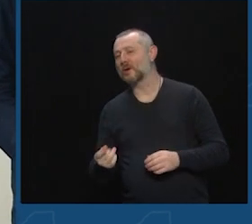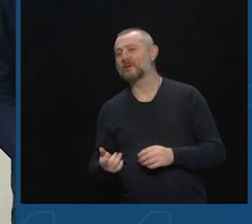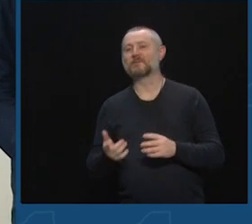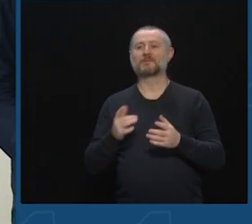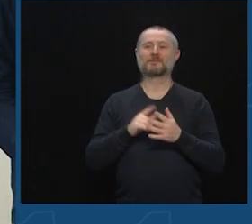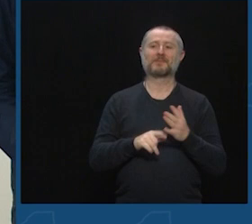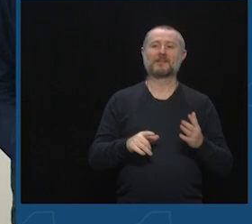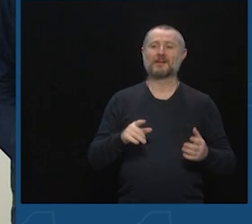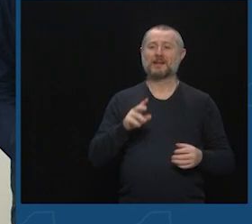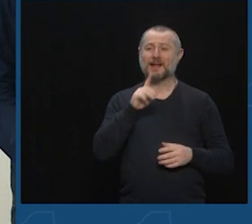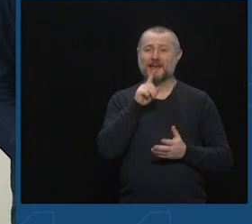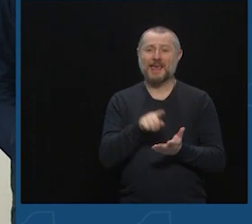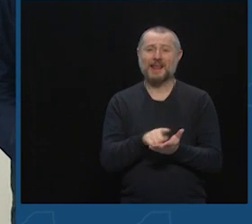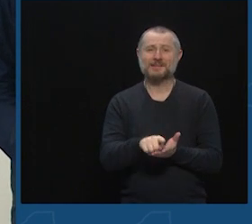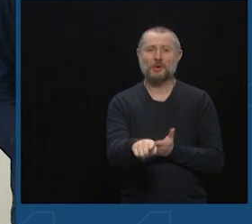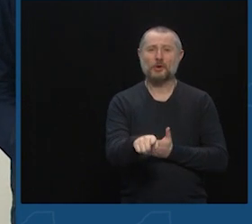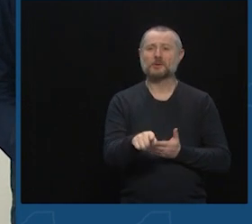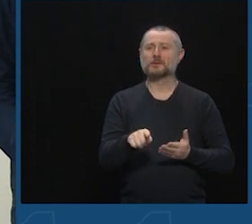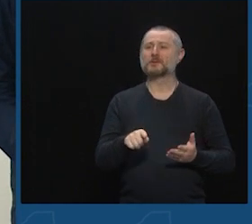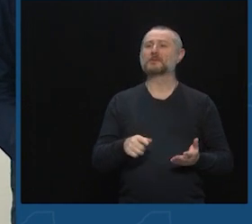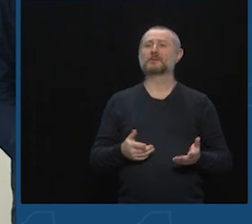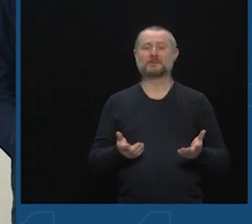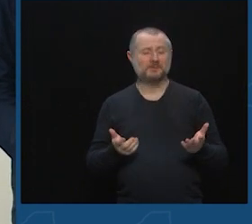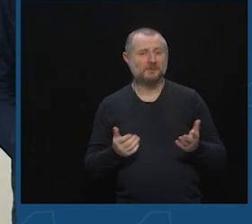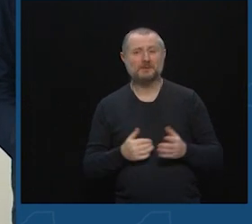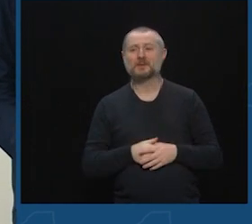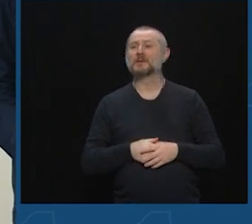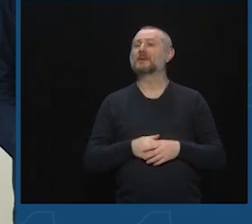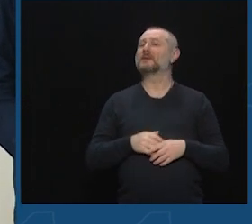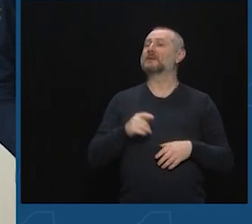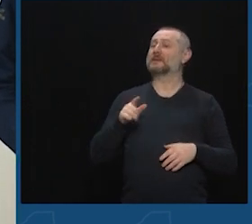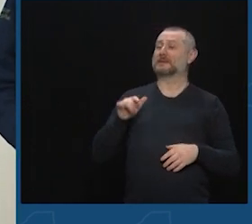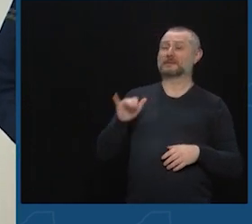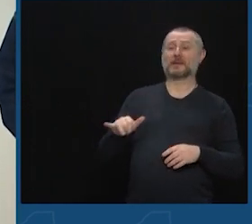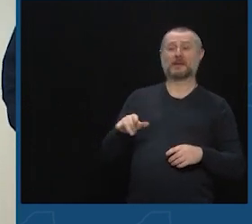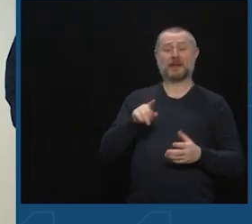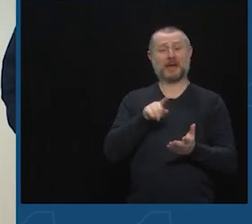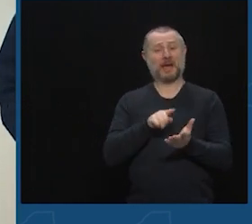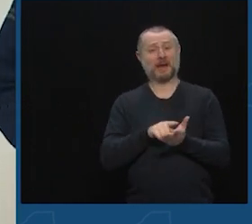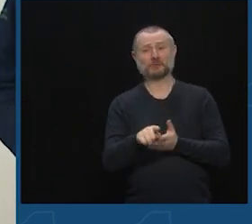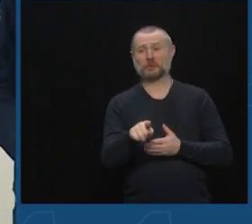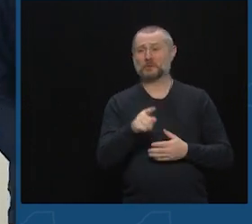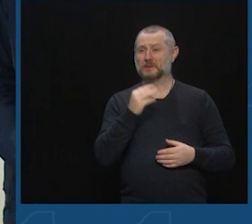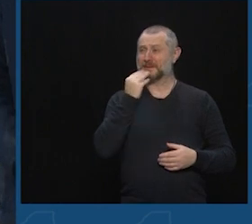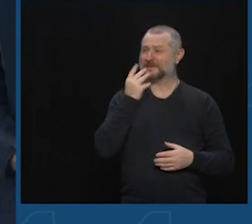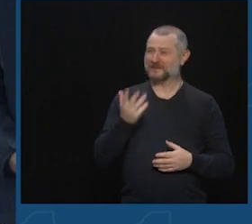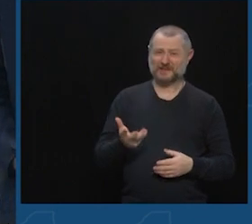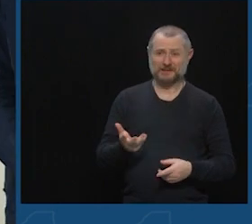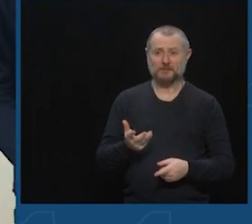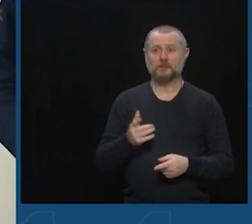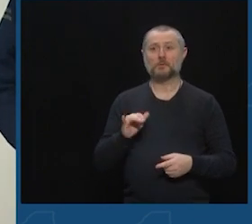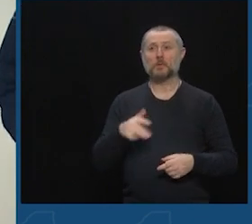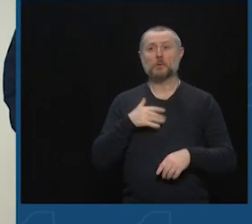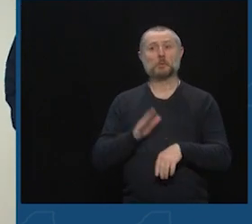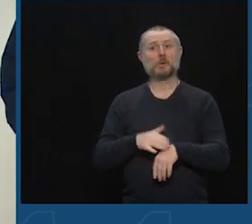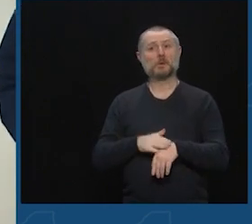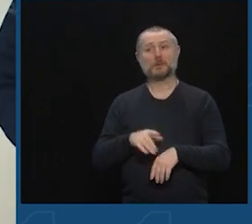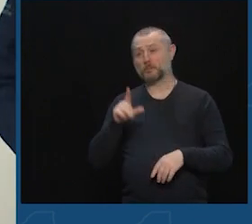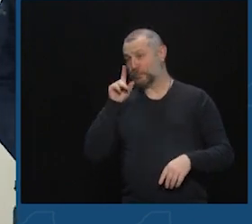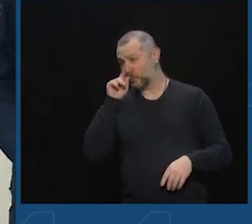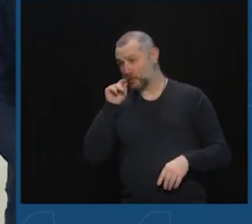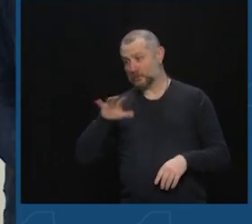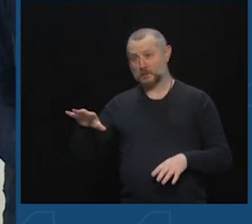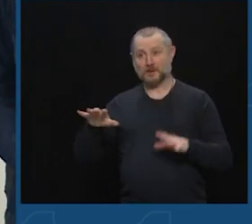food. I didn't get into a big conversation about what an iguana eats, but if I said better keep that little bird separated from them. So we have